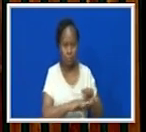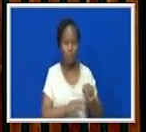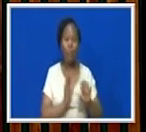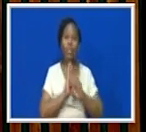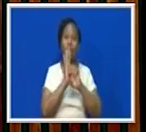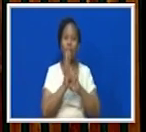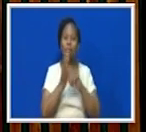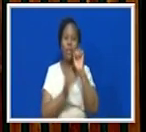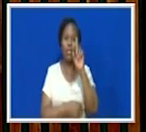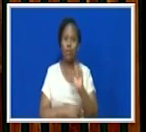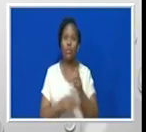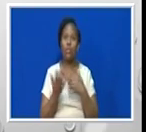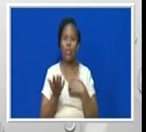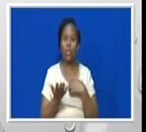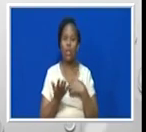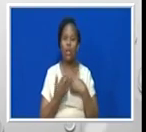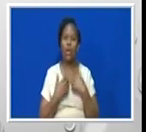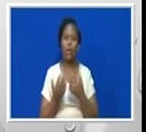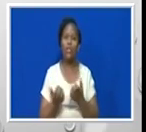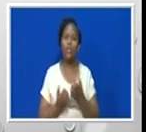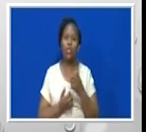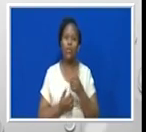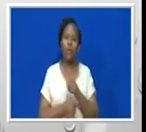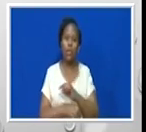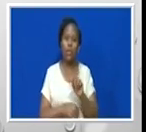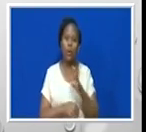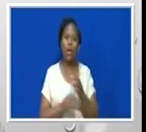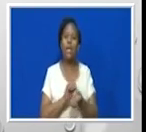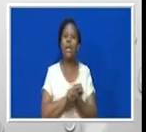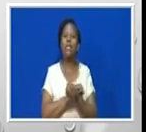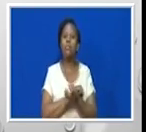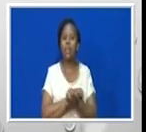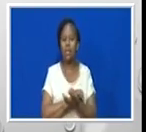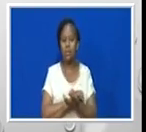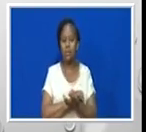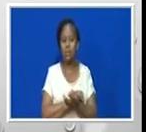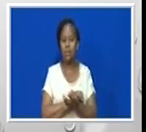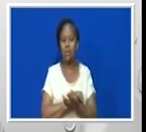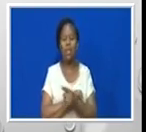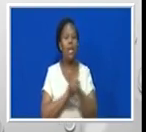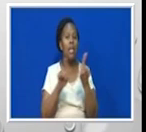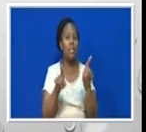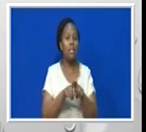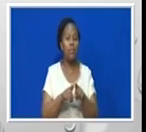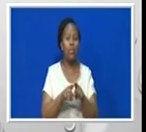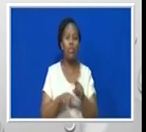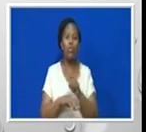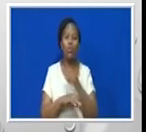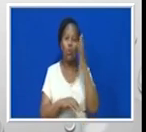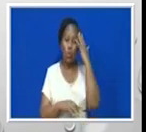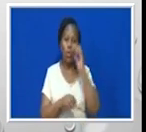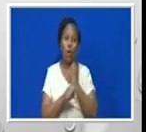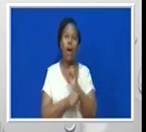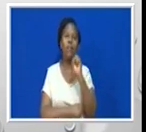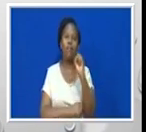example, in this question, you need to underline the word explain. You also need to underline the word